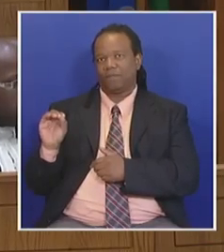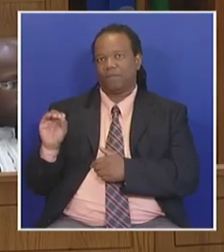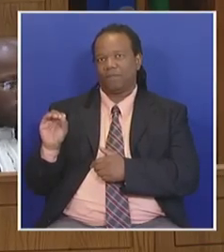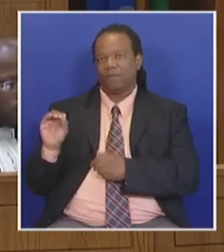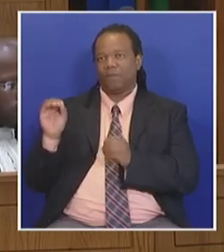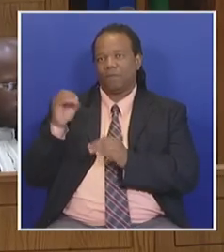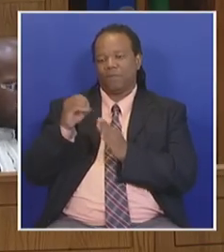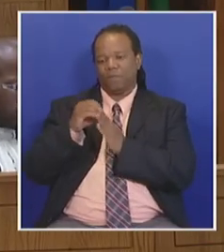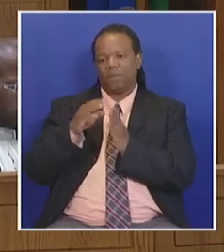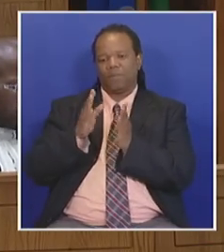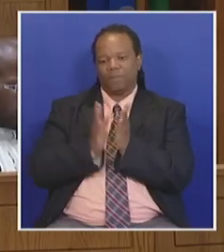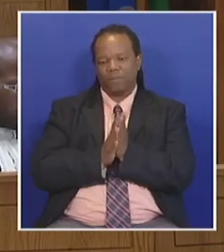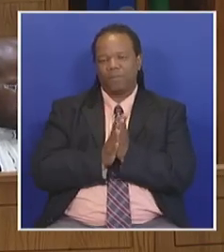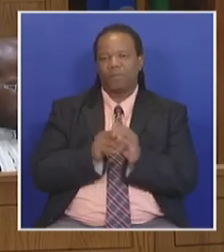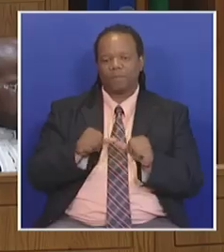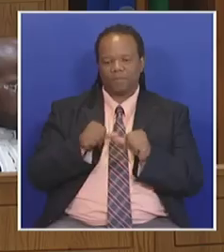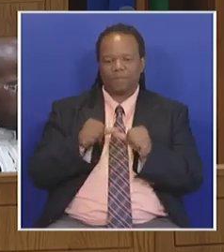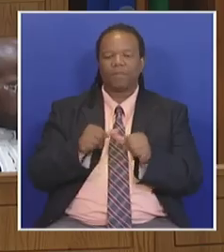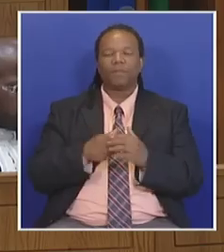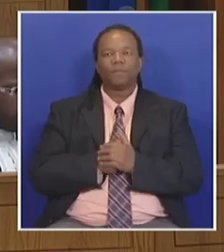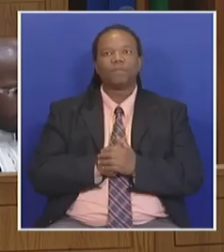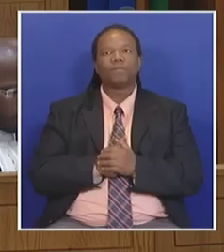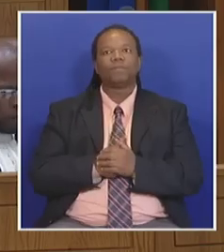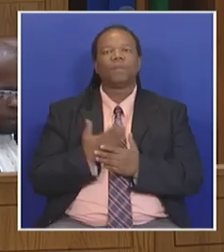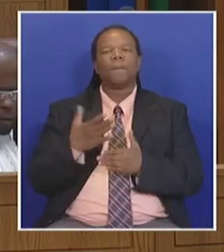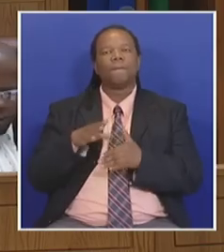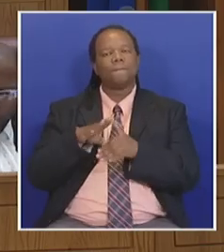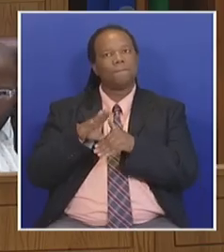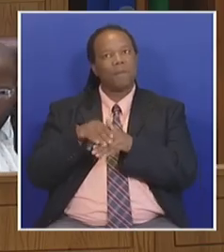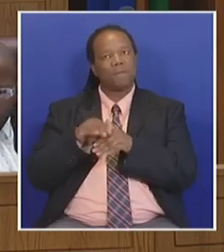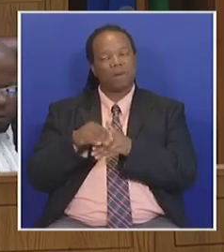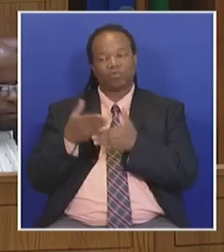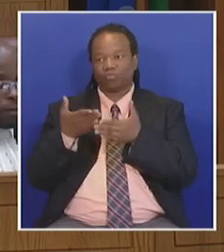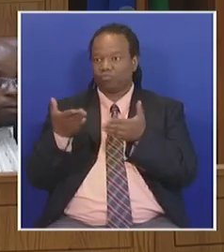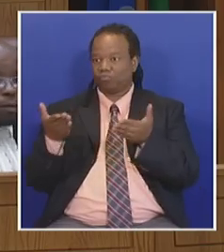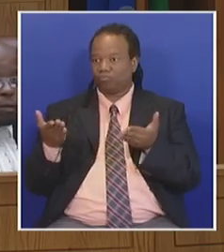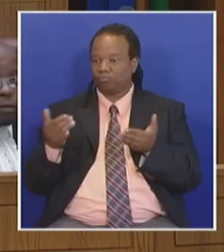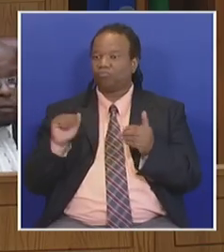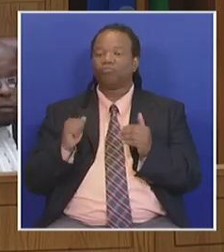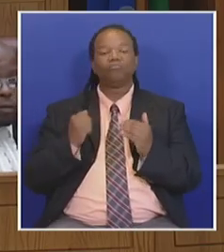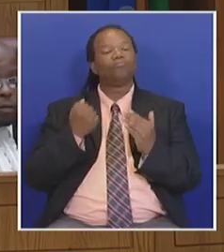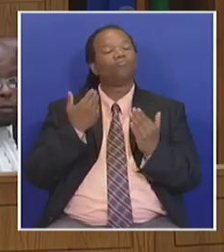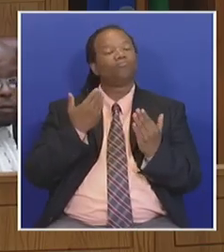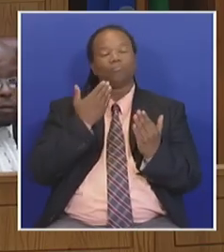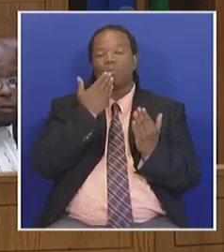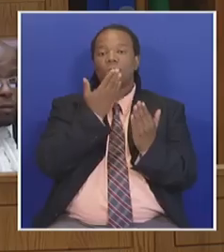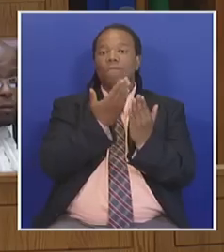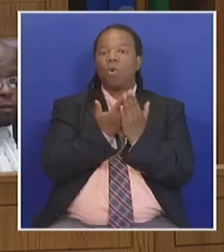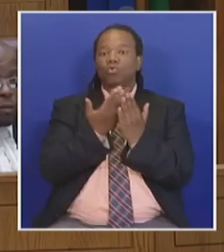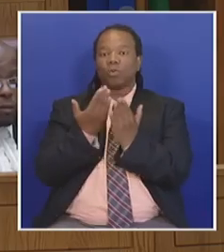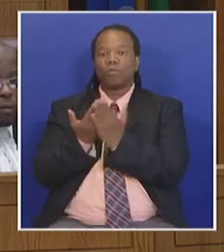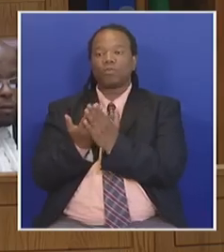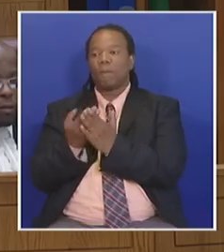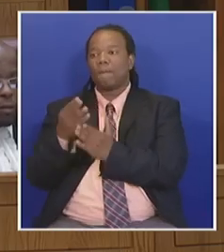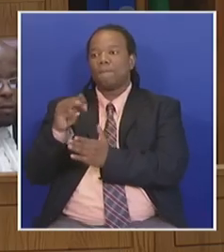Thank you. That motion is carried. Members will note that the motions by the Honorable Mukwili,